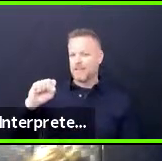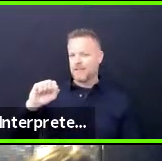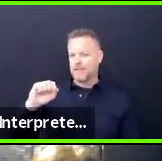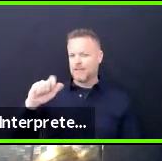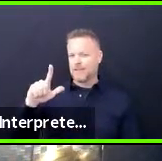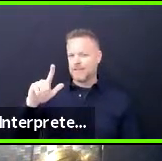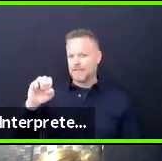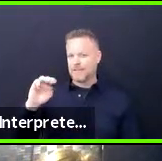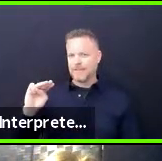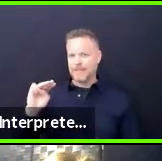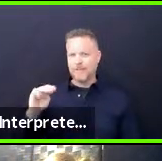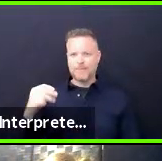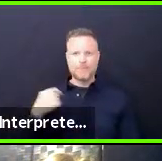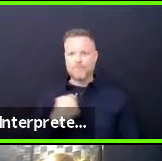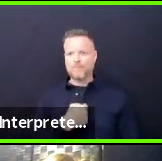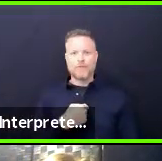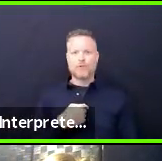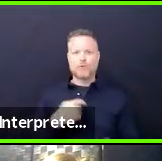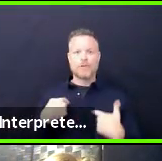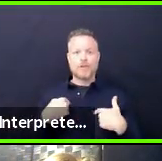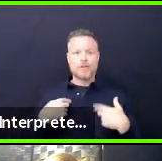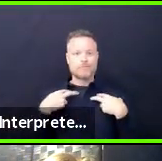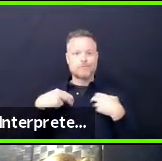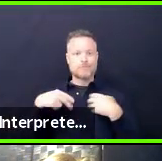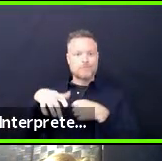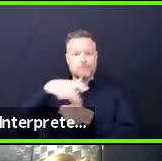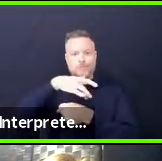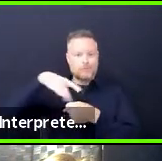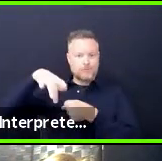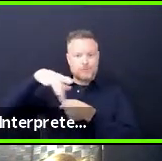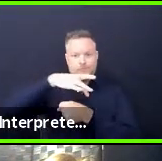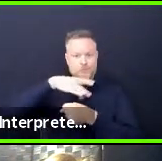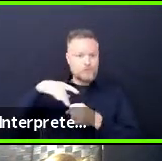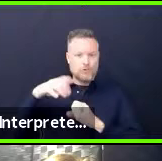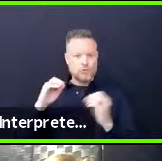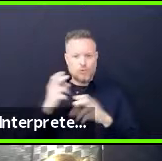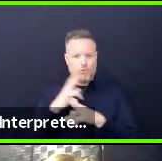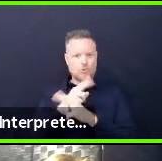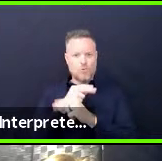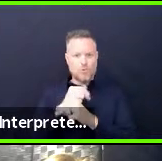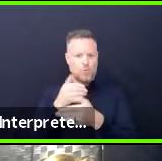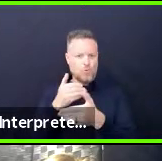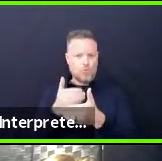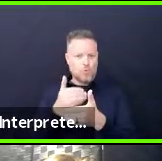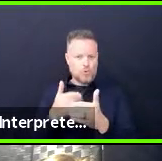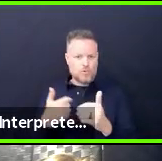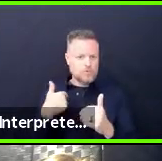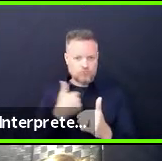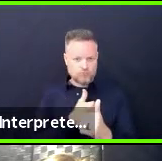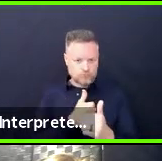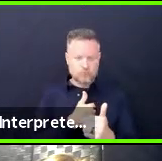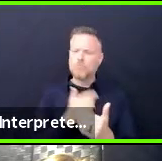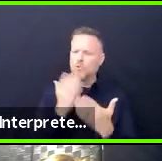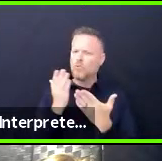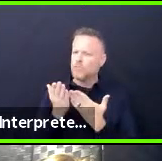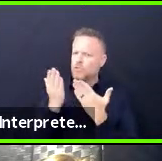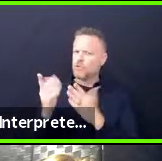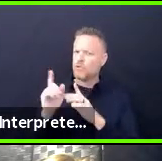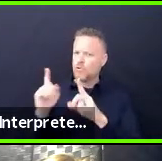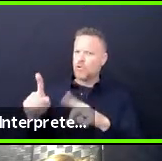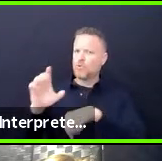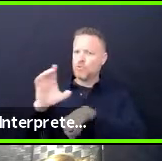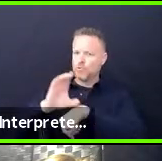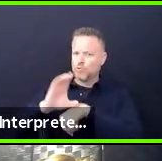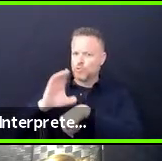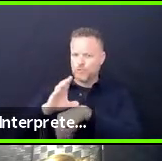of landlocked around us. And so it wasn't a main thoroughfare. So we suggested that we go to the churches that